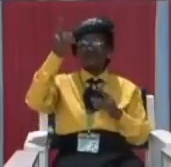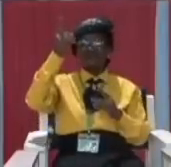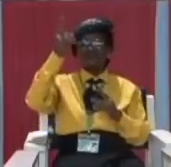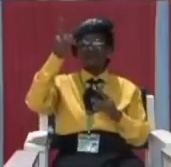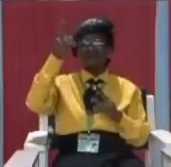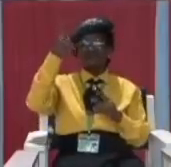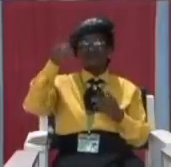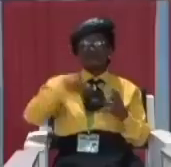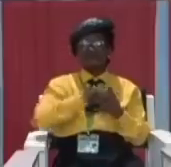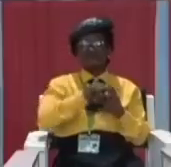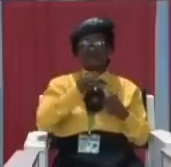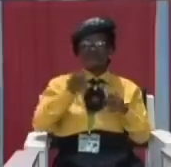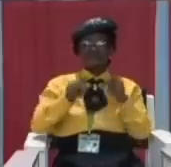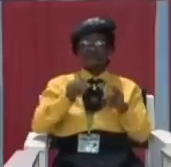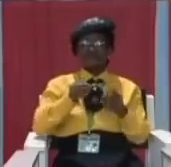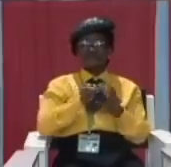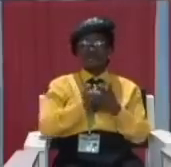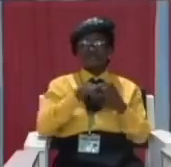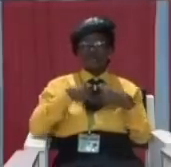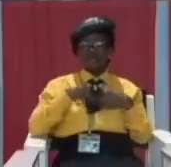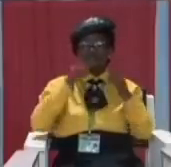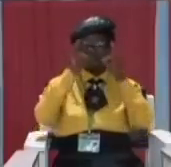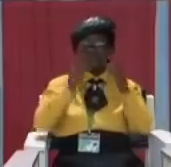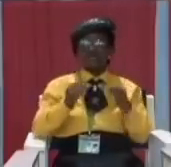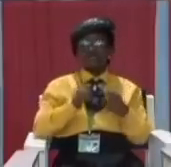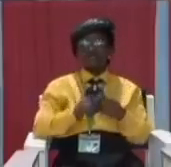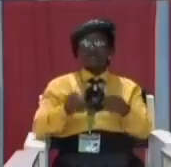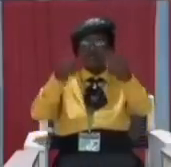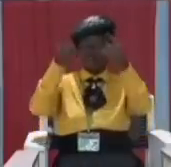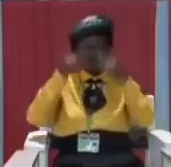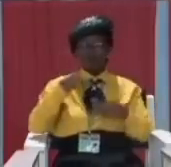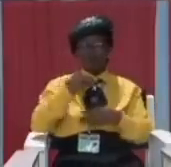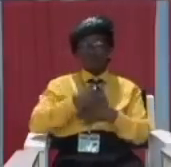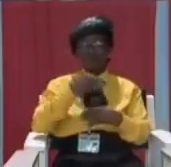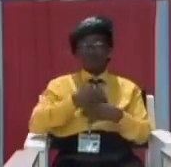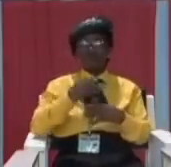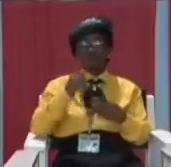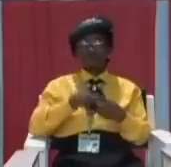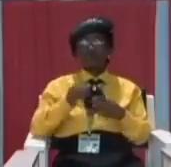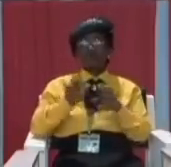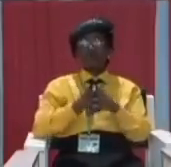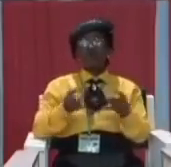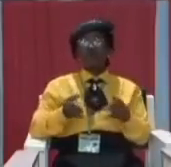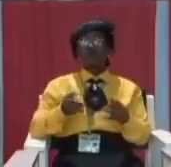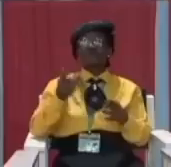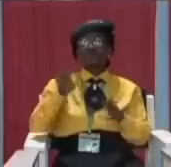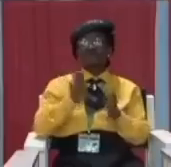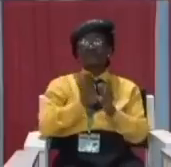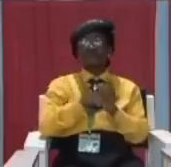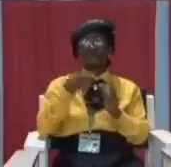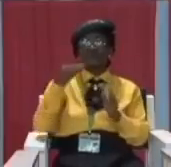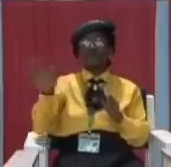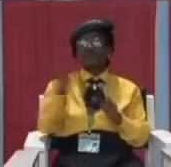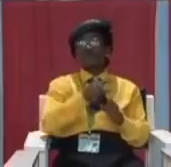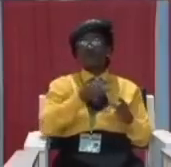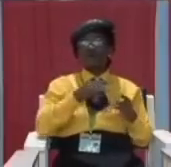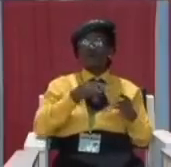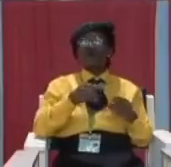For these people who have decided to come forward, to open the door of their hearts to you so that fresh air can flow in.